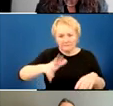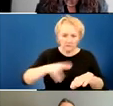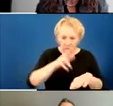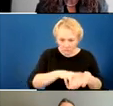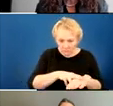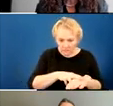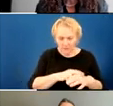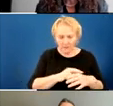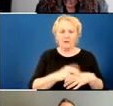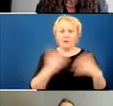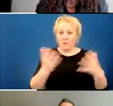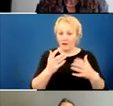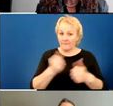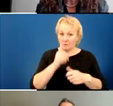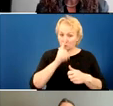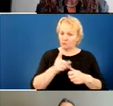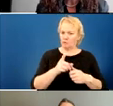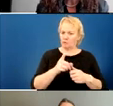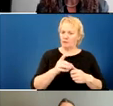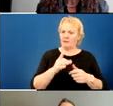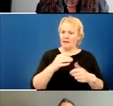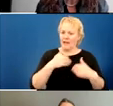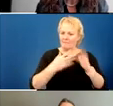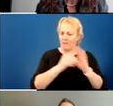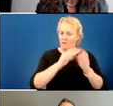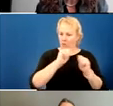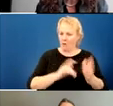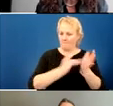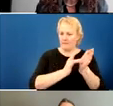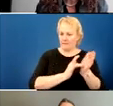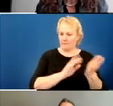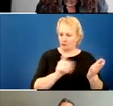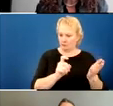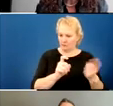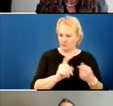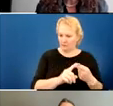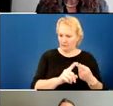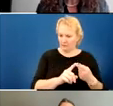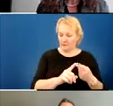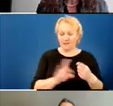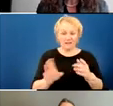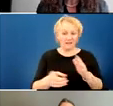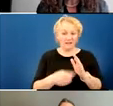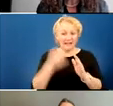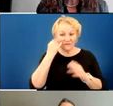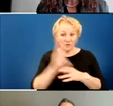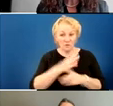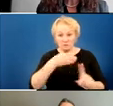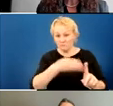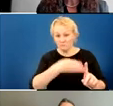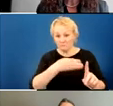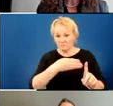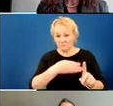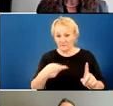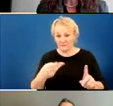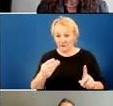quicker. Making sure you have copies of your medical prescriptions. You know, sometimes, and if you use a specific